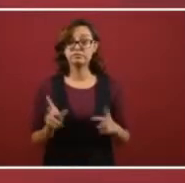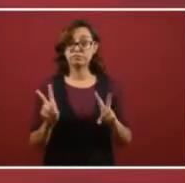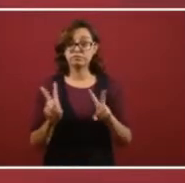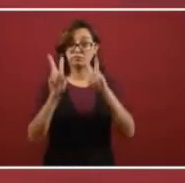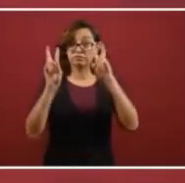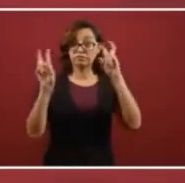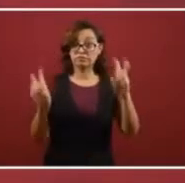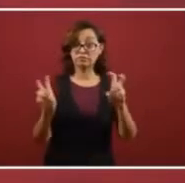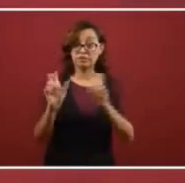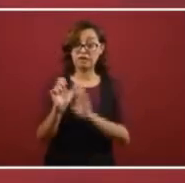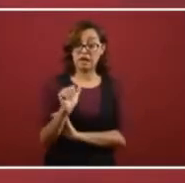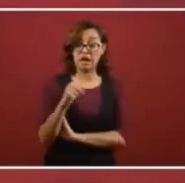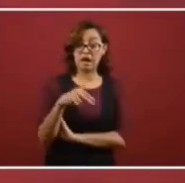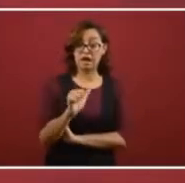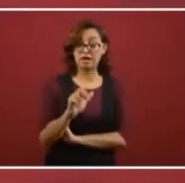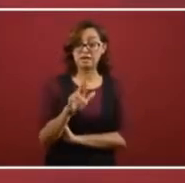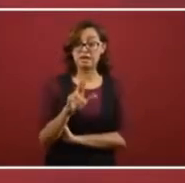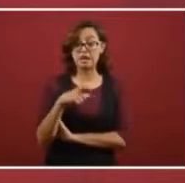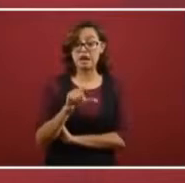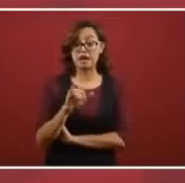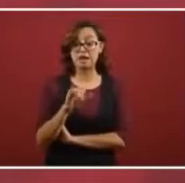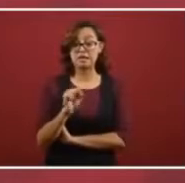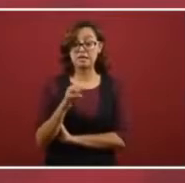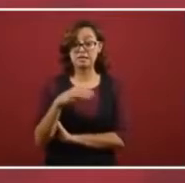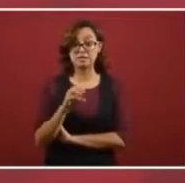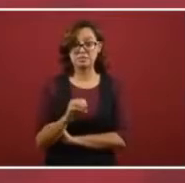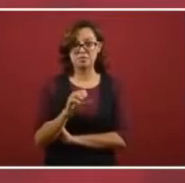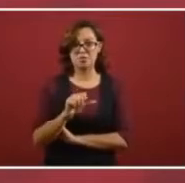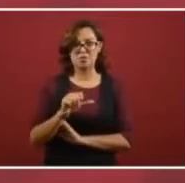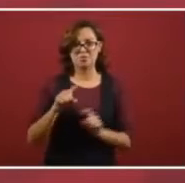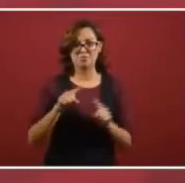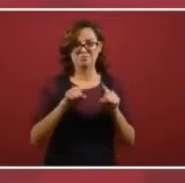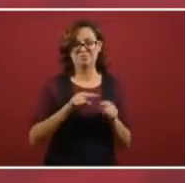that is very profound, with ideals,